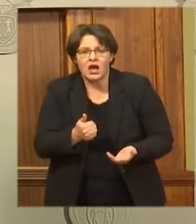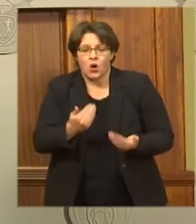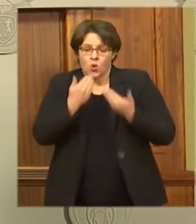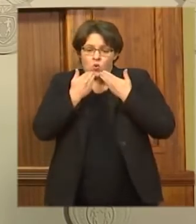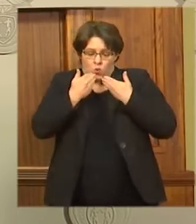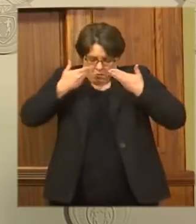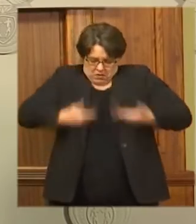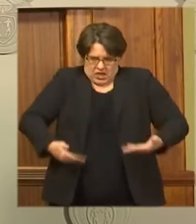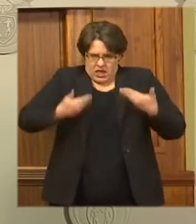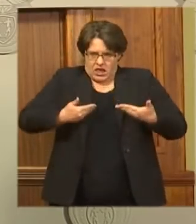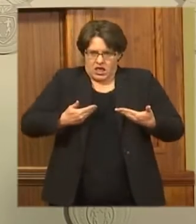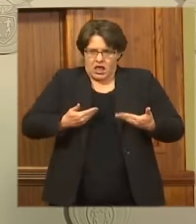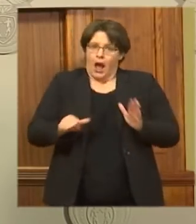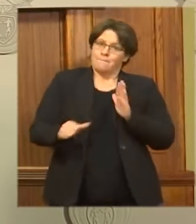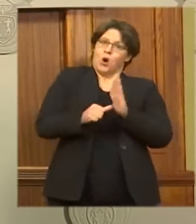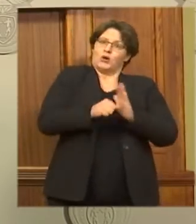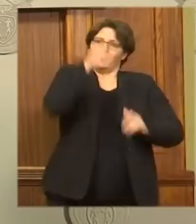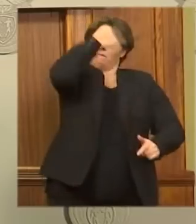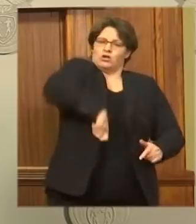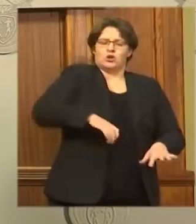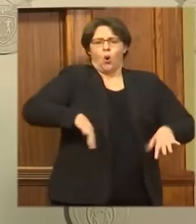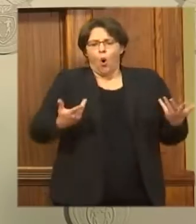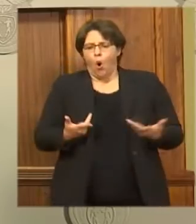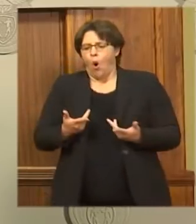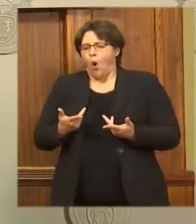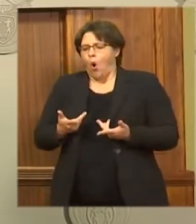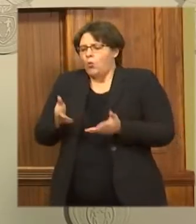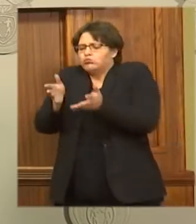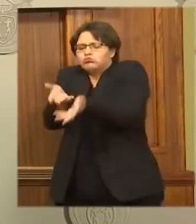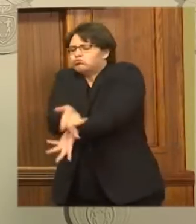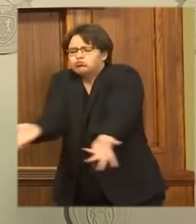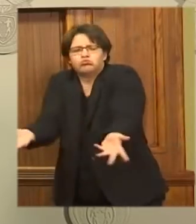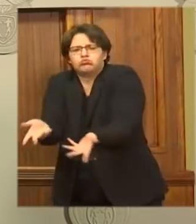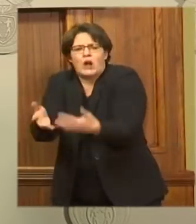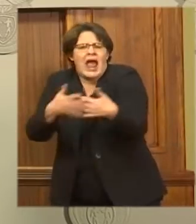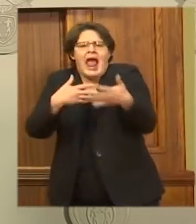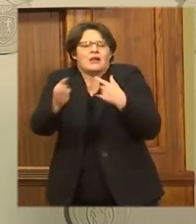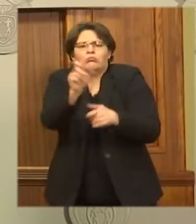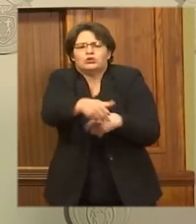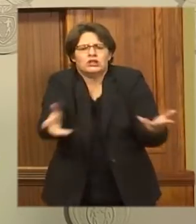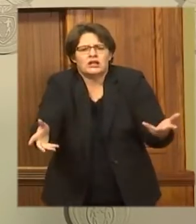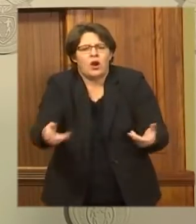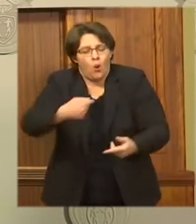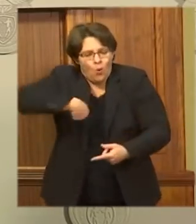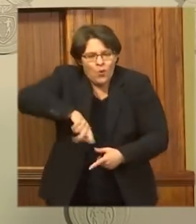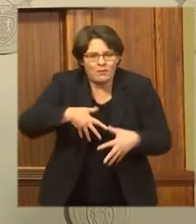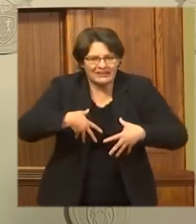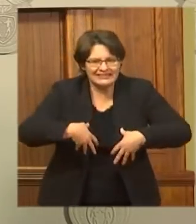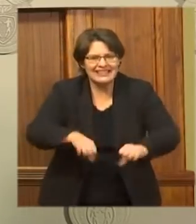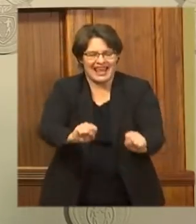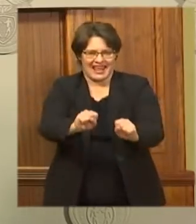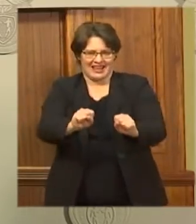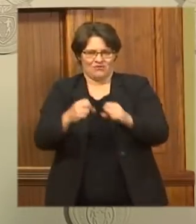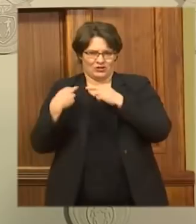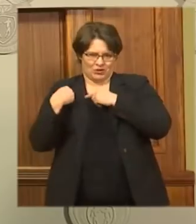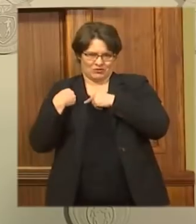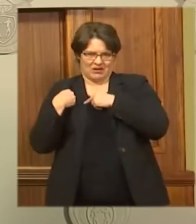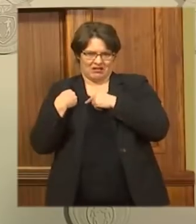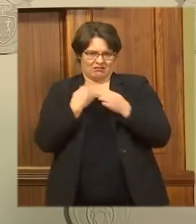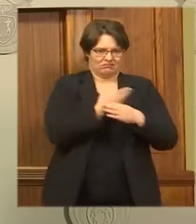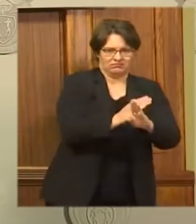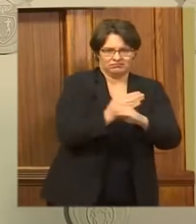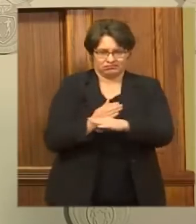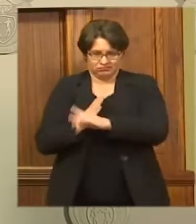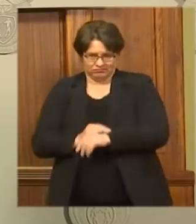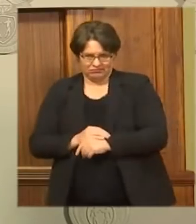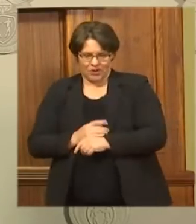we are, for curbing the spread of the disease. The power to